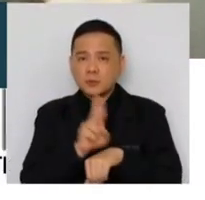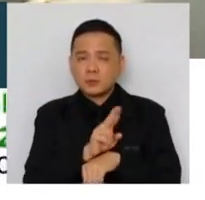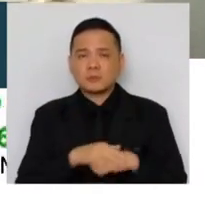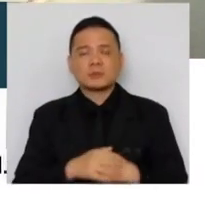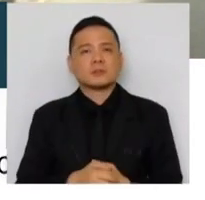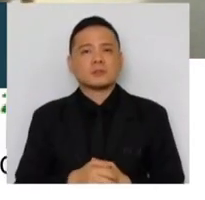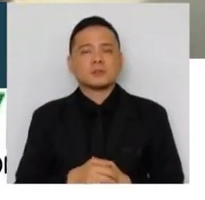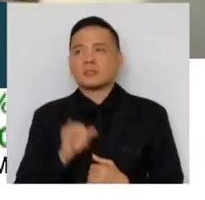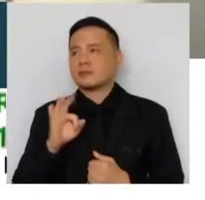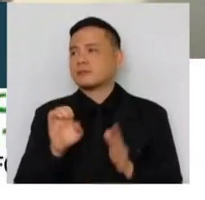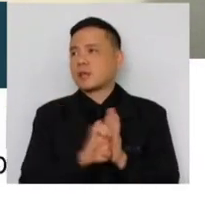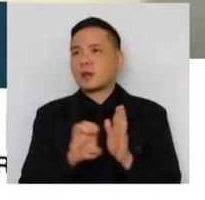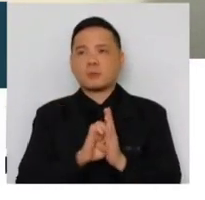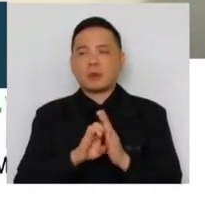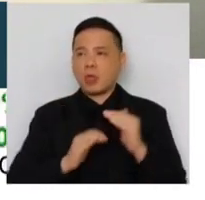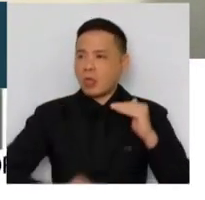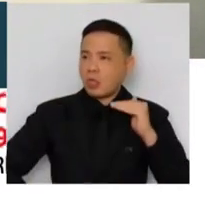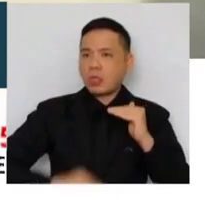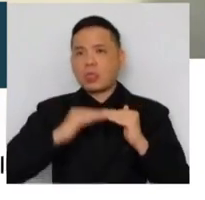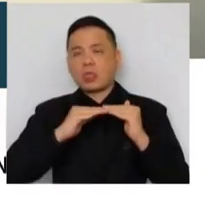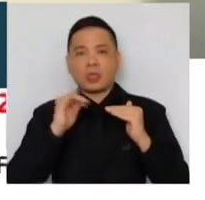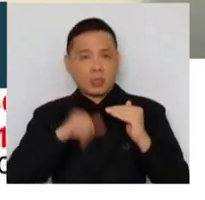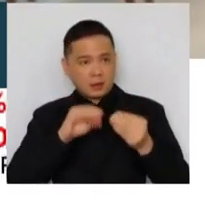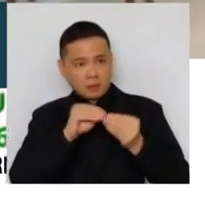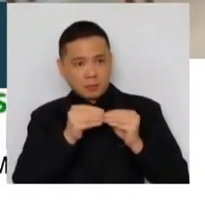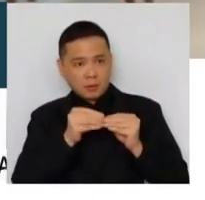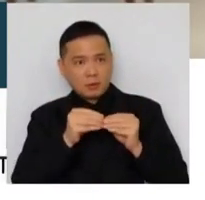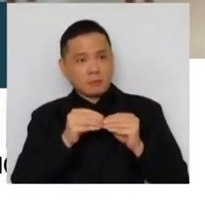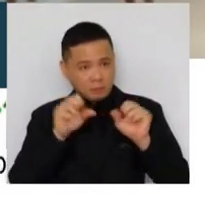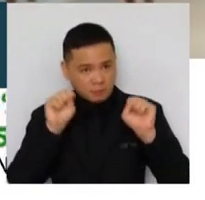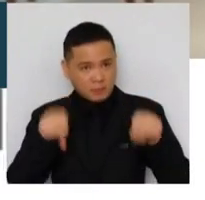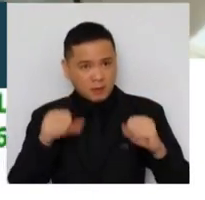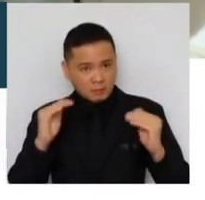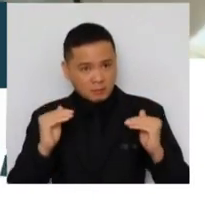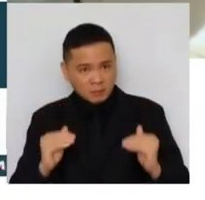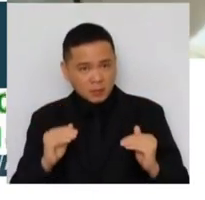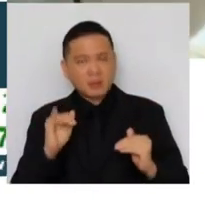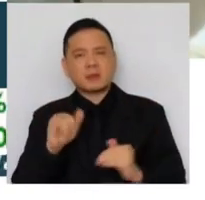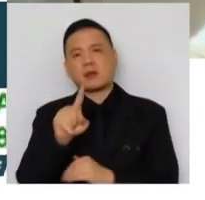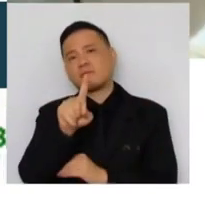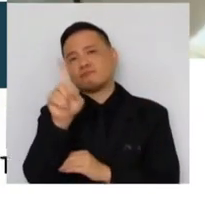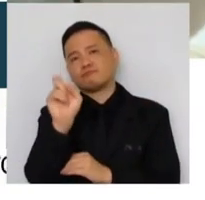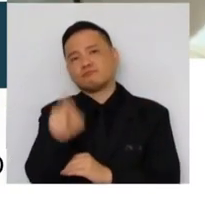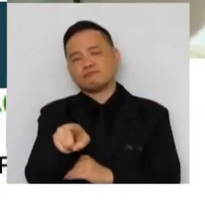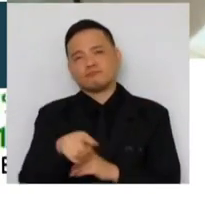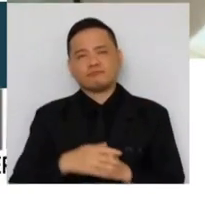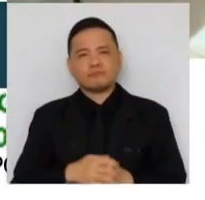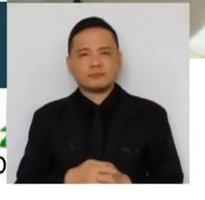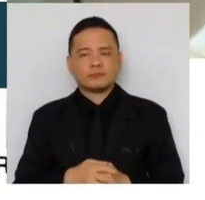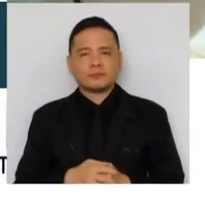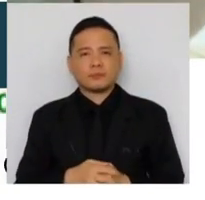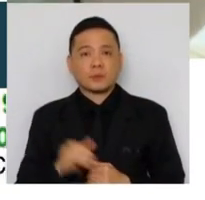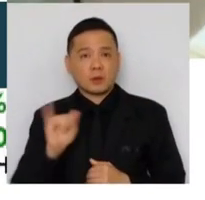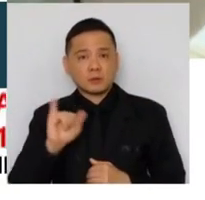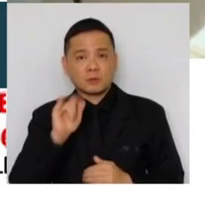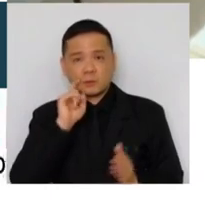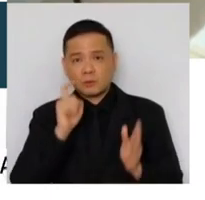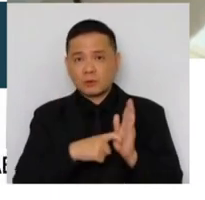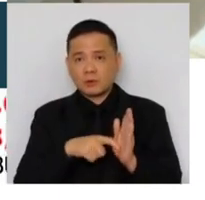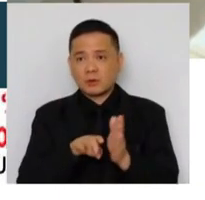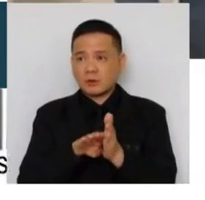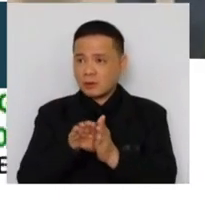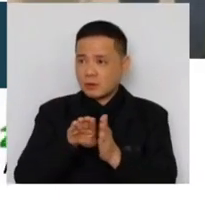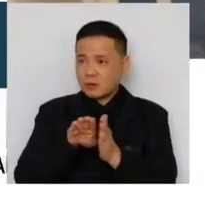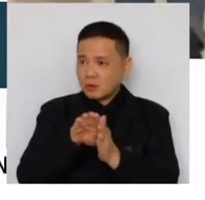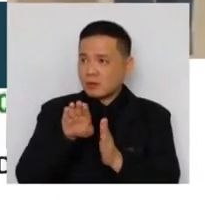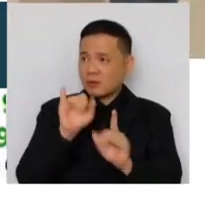umabot ba sa ganito o pwede na, no? Mm-hmm. Tapos pag nakita nilang umaakyat, ito naman ang aming